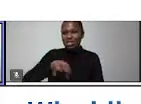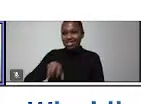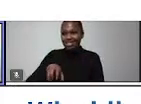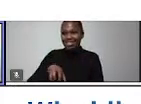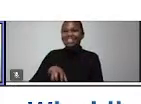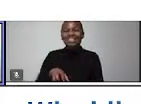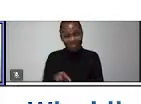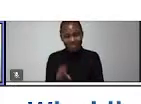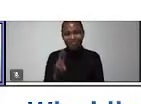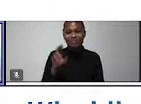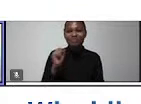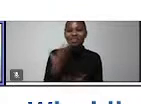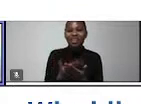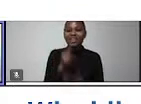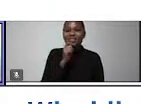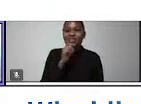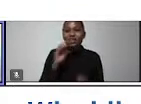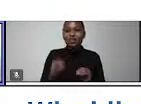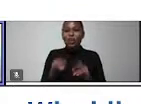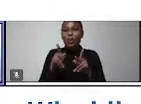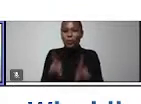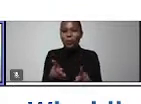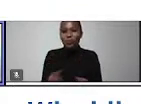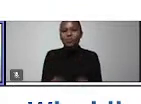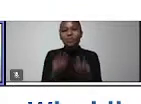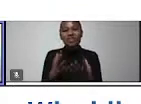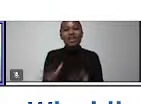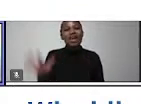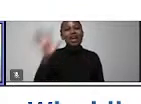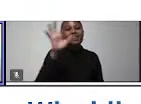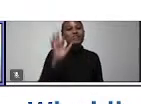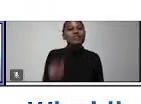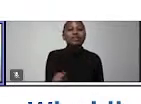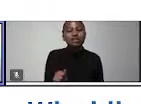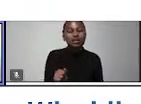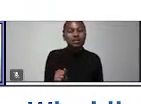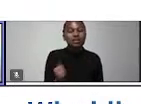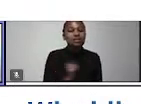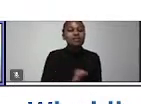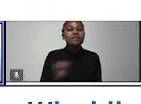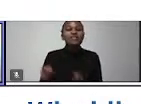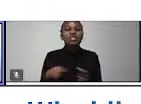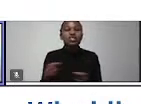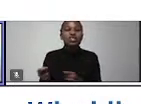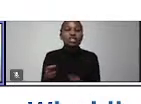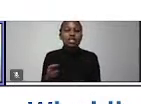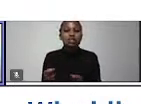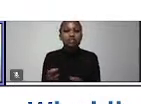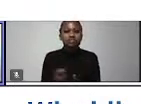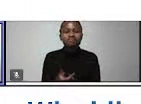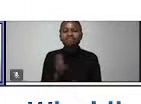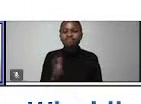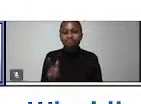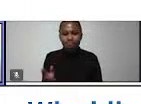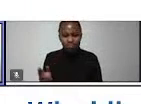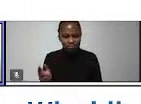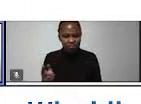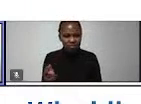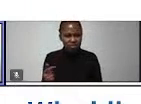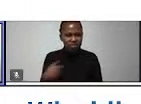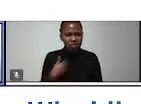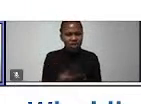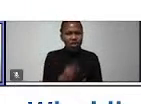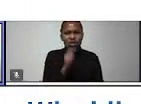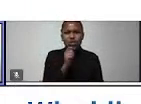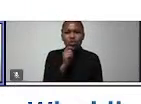Africa using the opportunities provided by the Africa Continental Free Trade Agreement. And again, it was mentioned that we should actually use